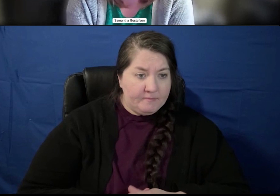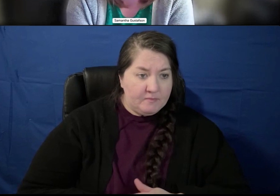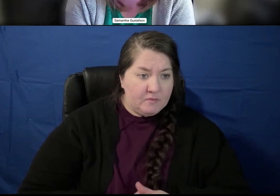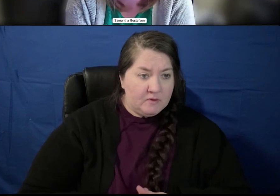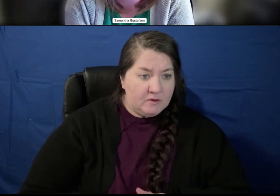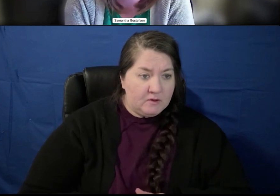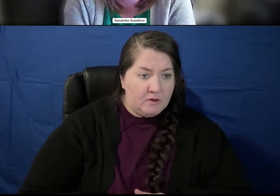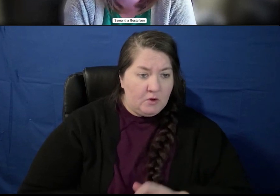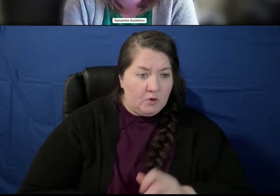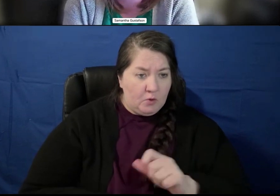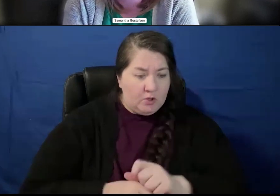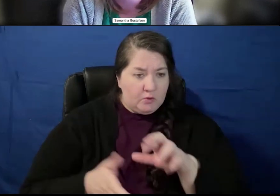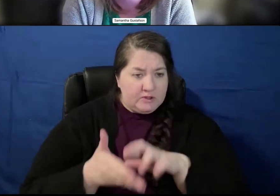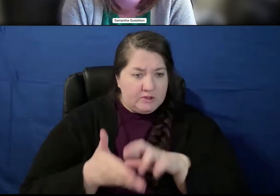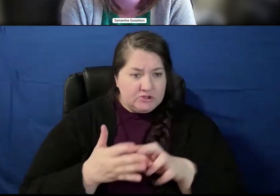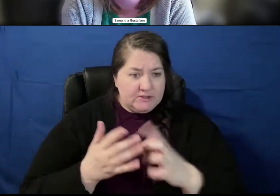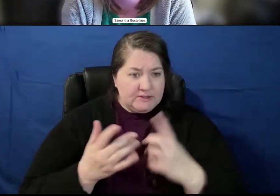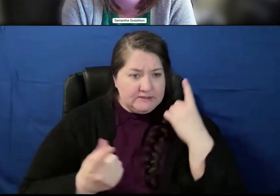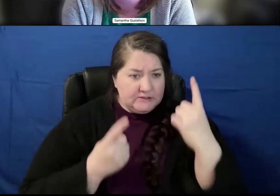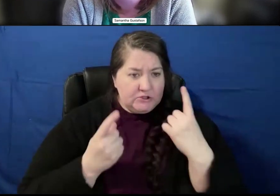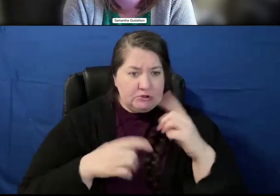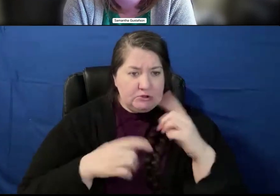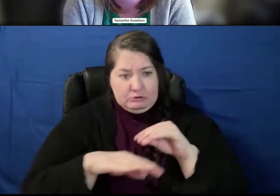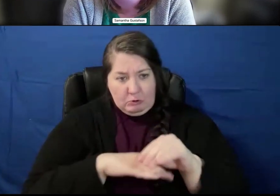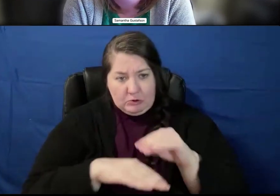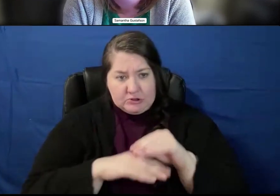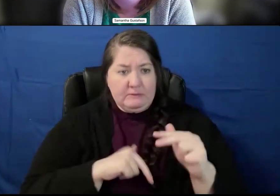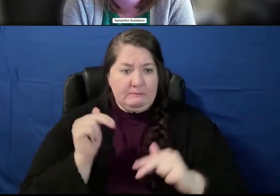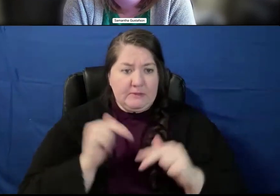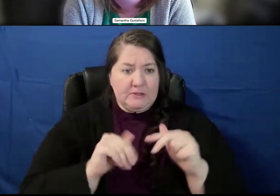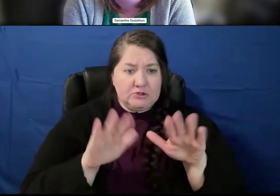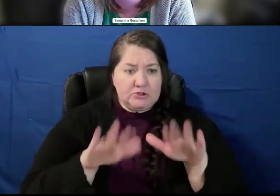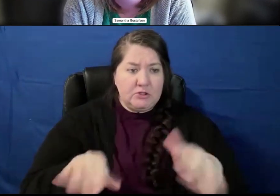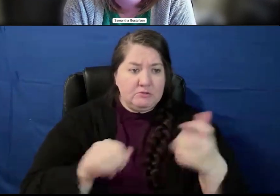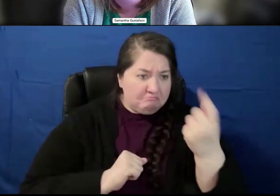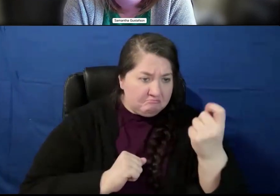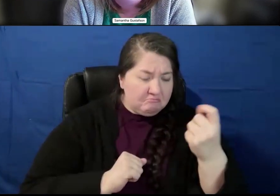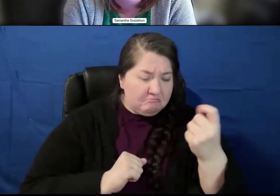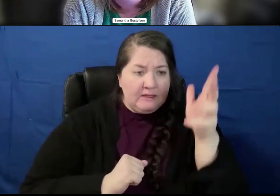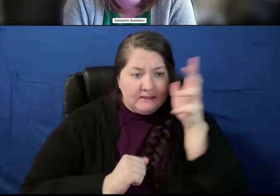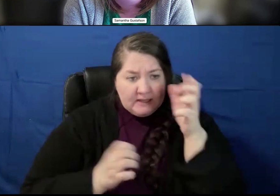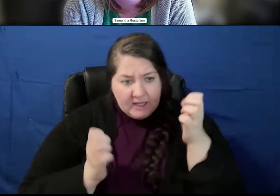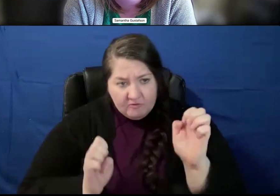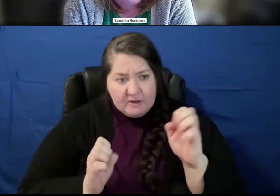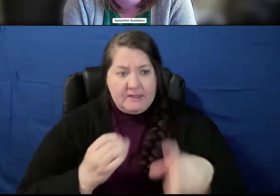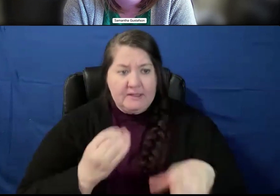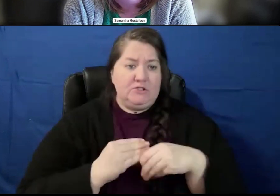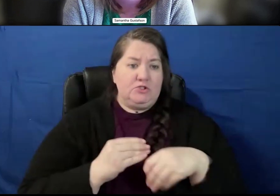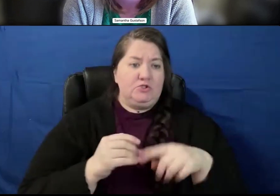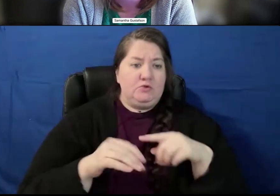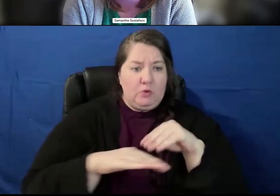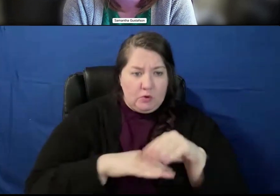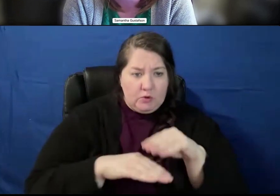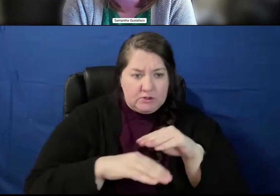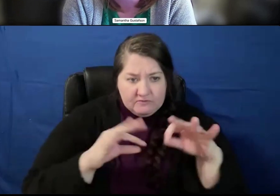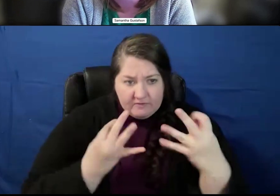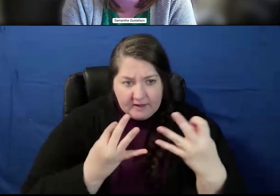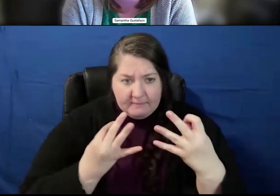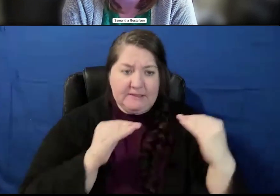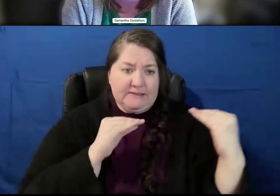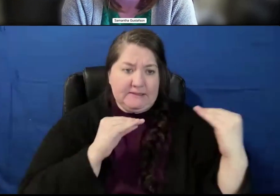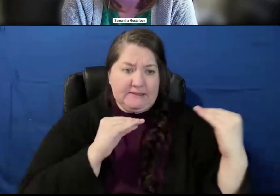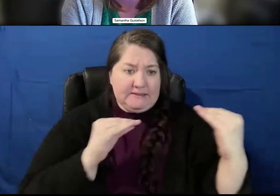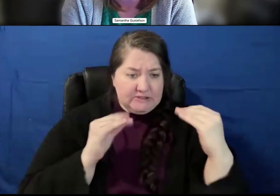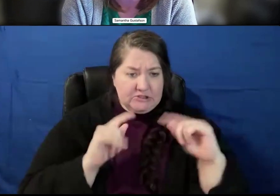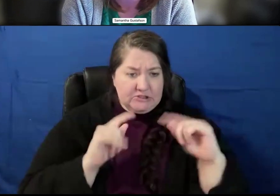Is there work or research that considers coaching that builds the child's understanding of listening effort in addition to coaching families and